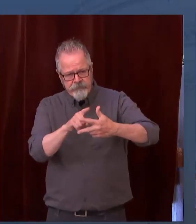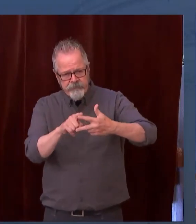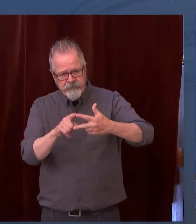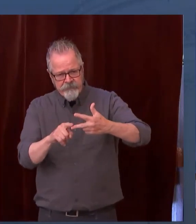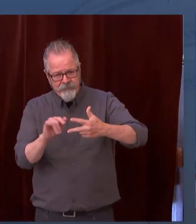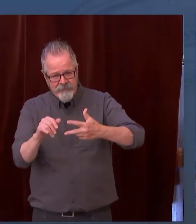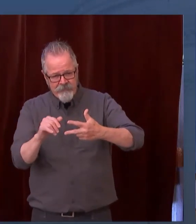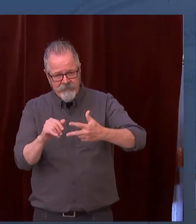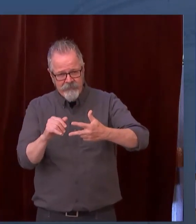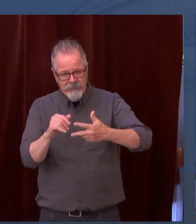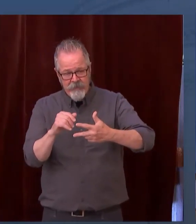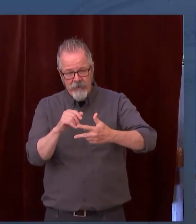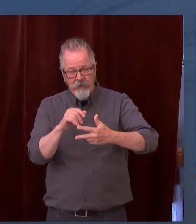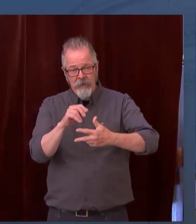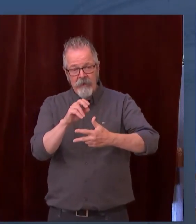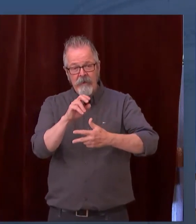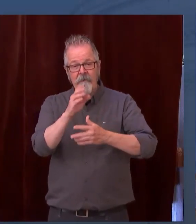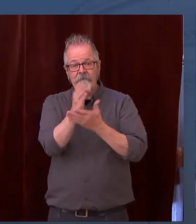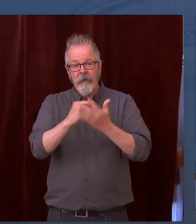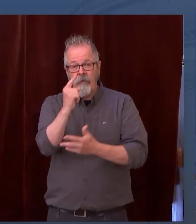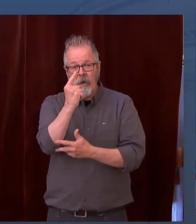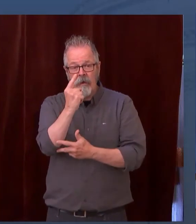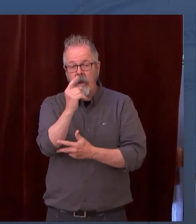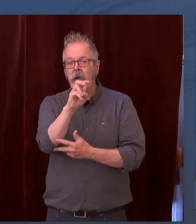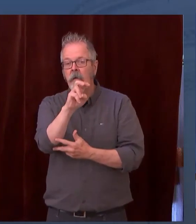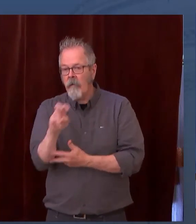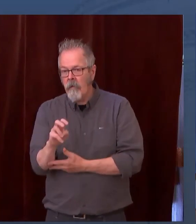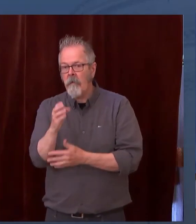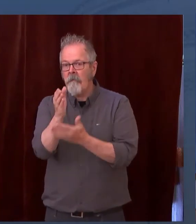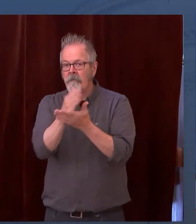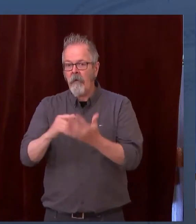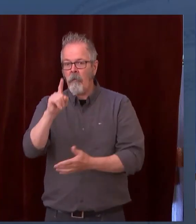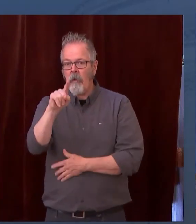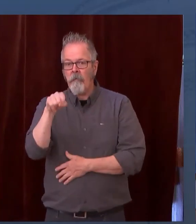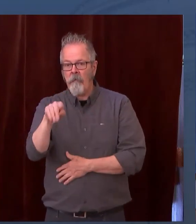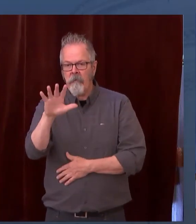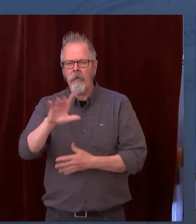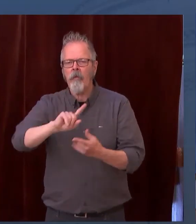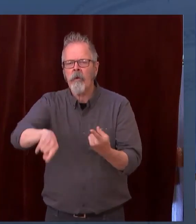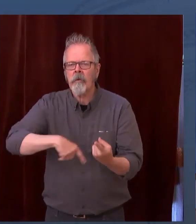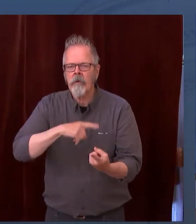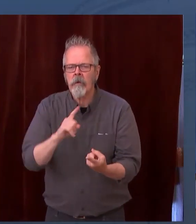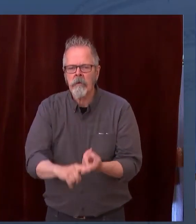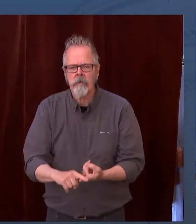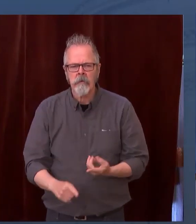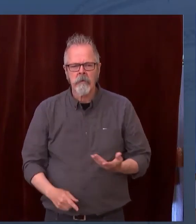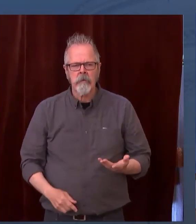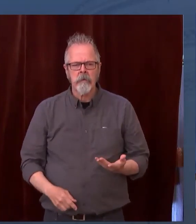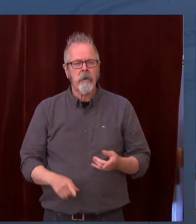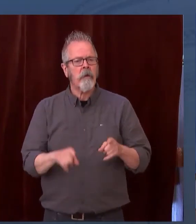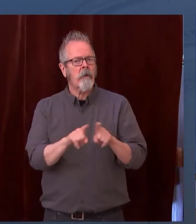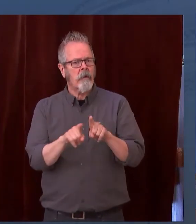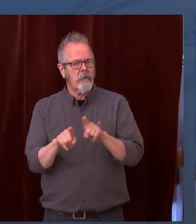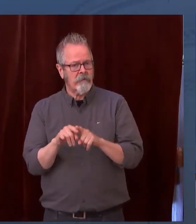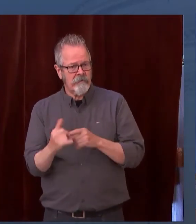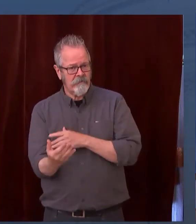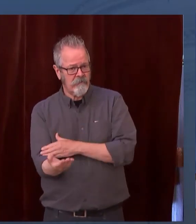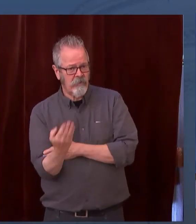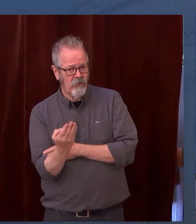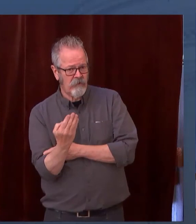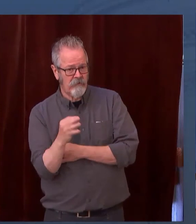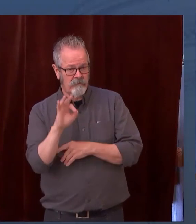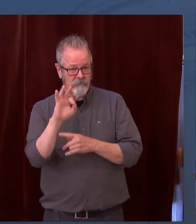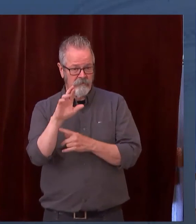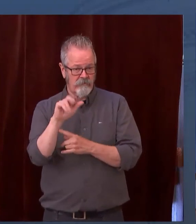the Ben Franklin Health District's press conference this morning, they said they reached out to you about certain freedom protests